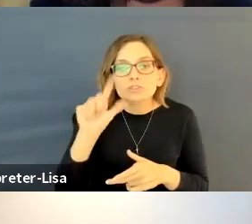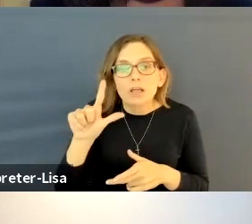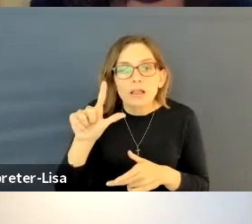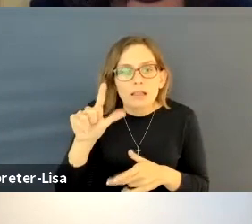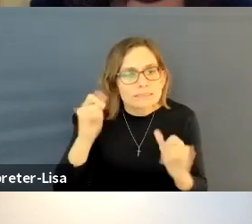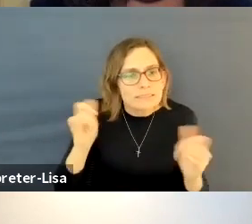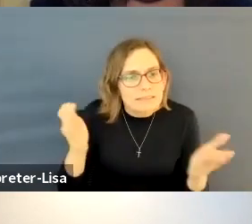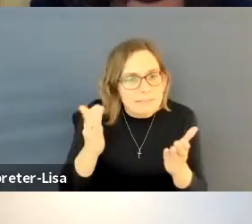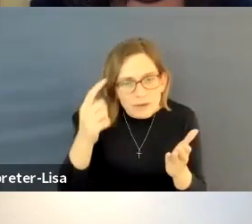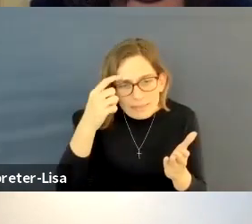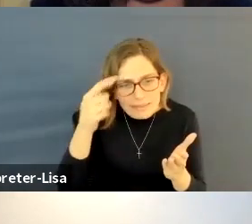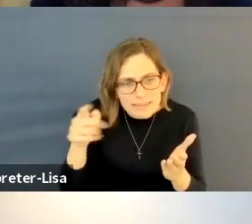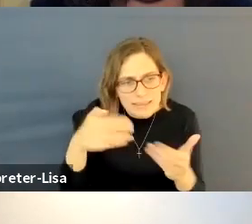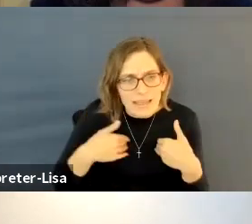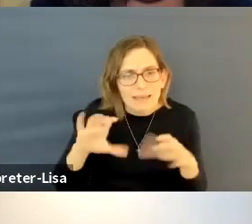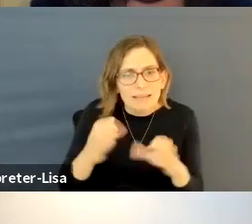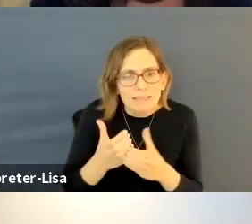that he needed to get to.